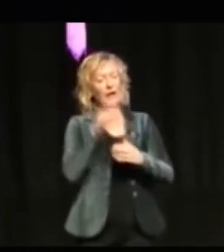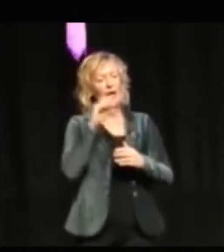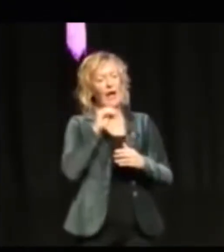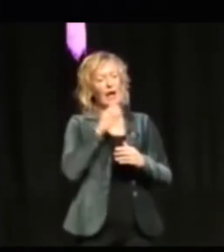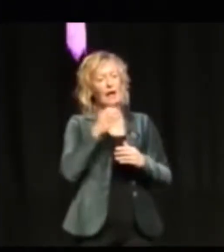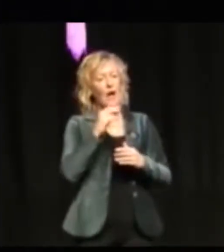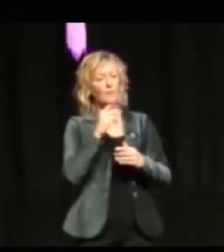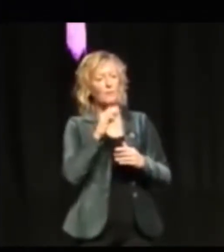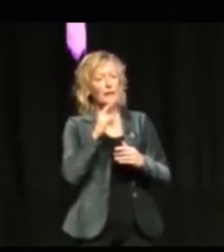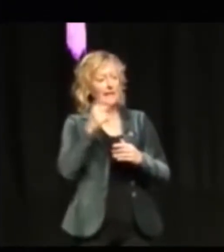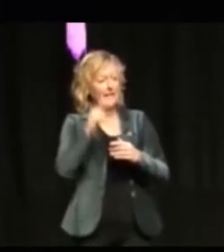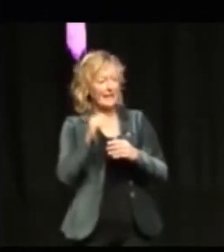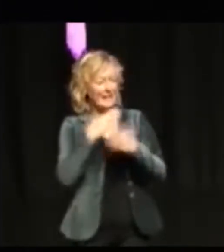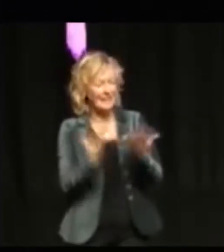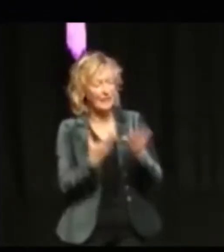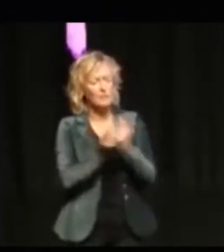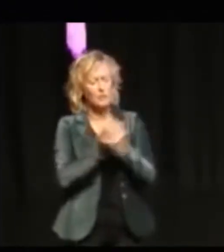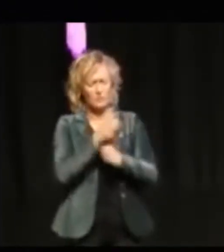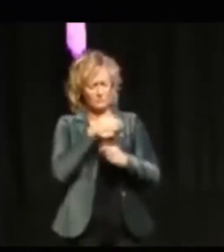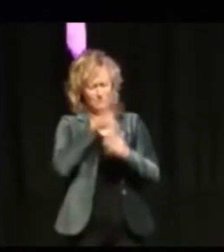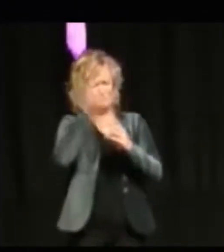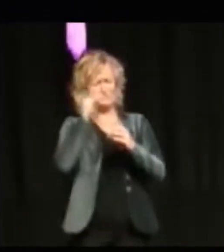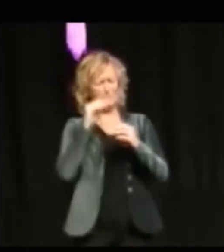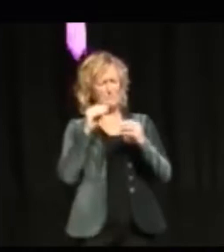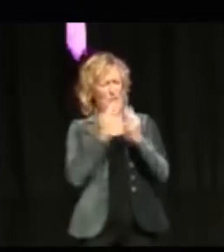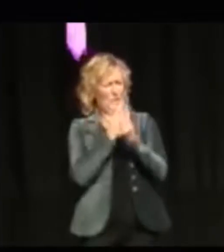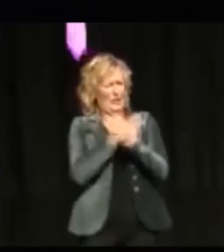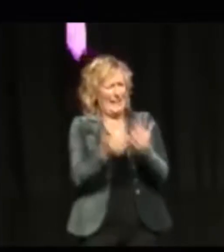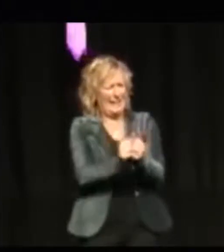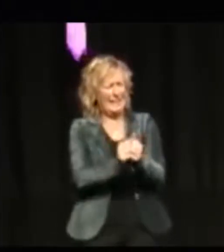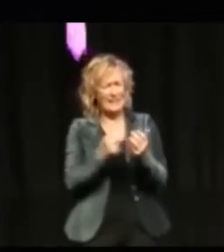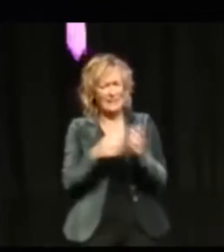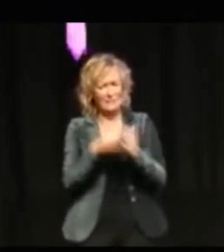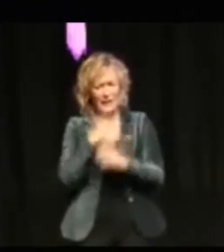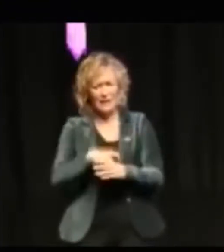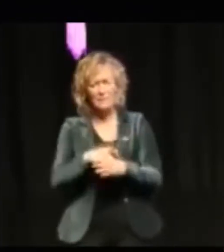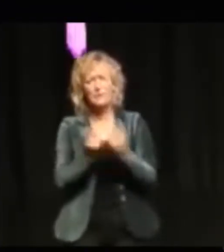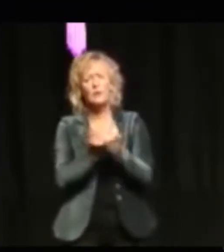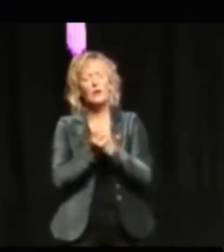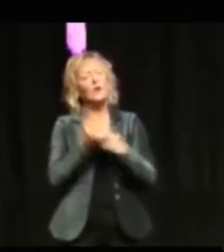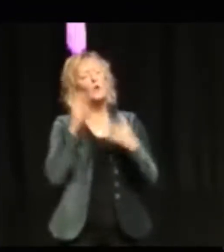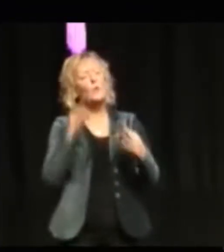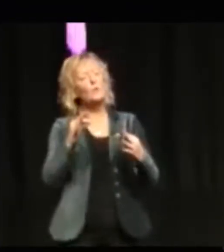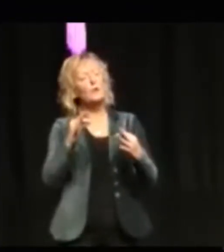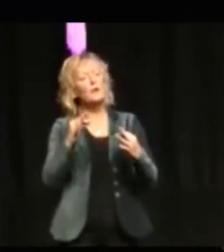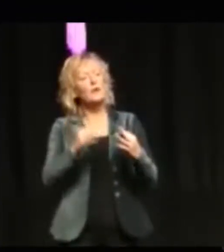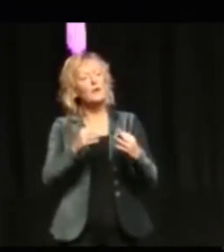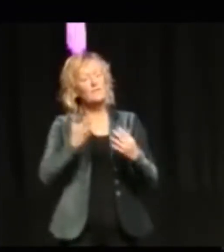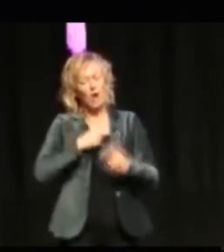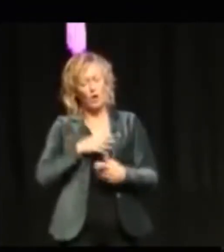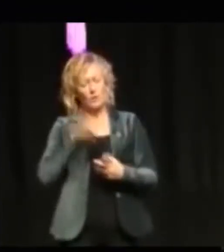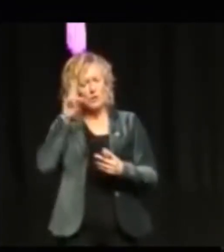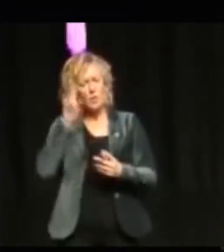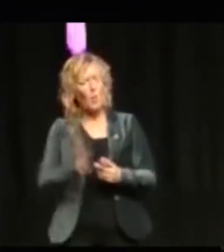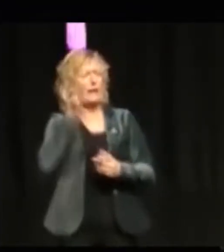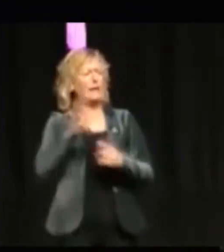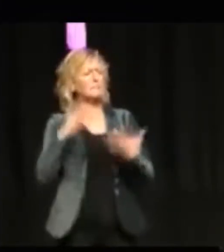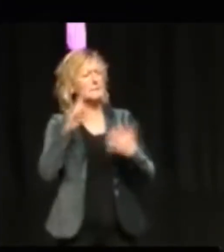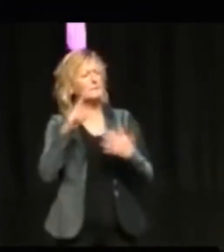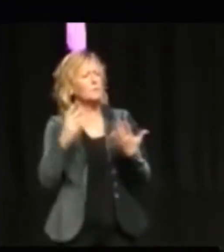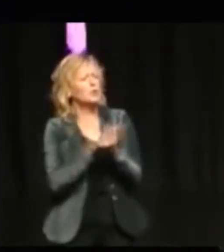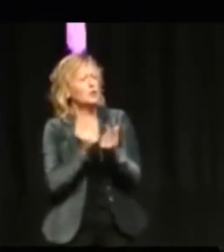I don't hear anything when I hear the word accountability. That doesn't translate into any concrete action to me